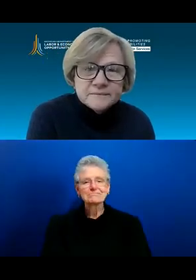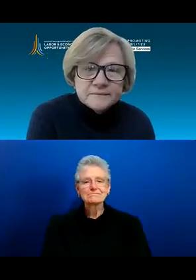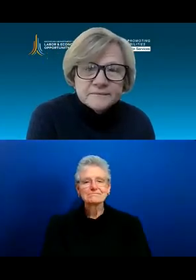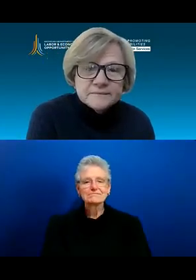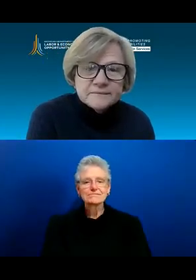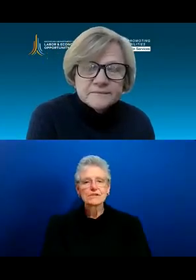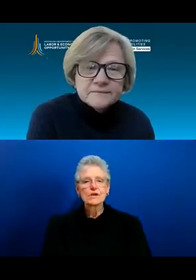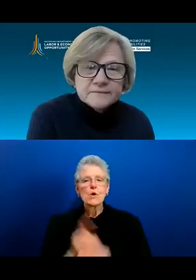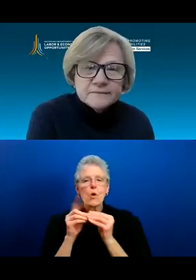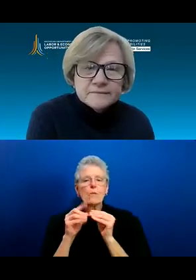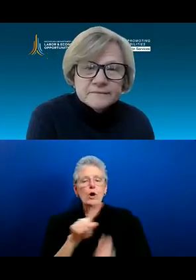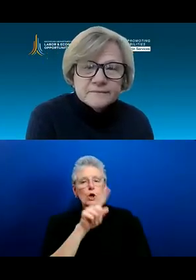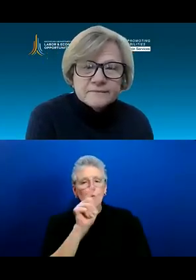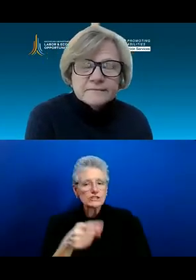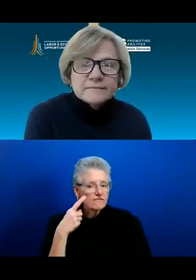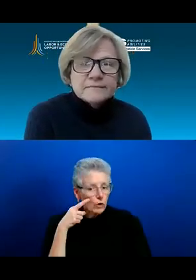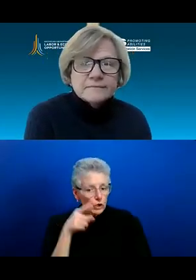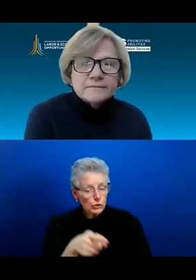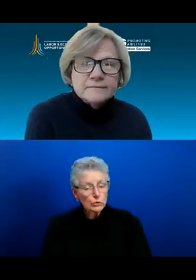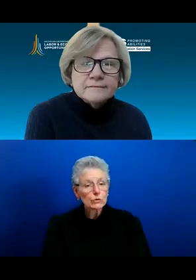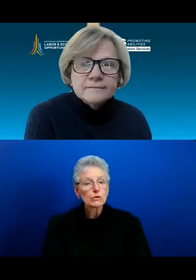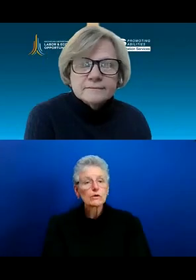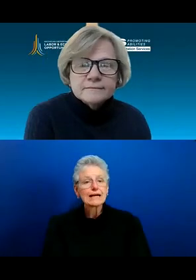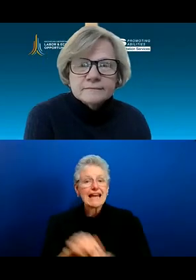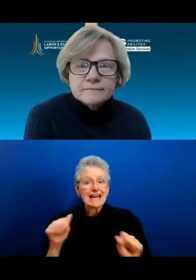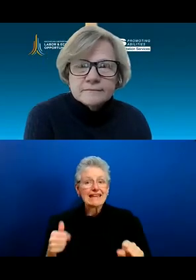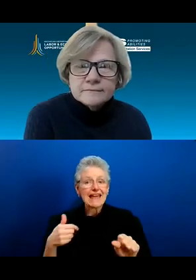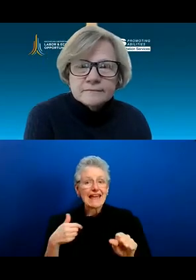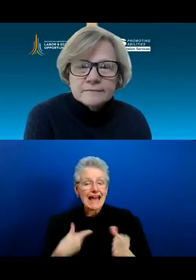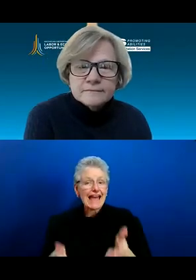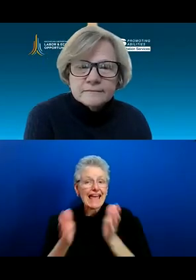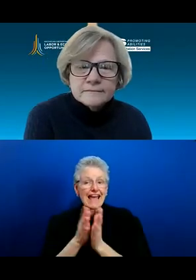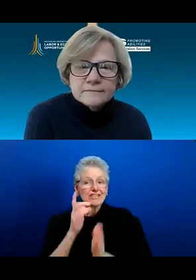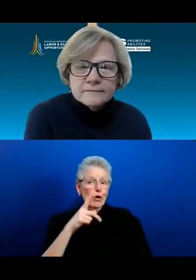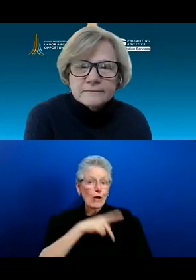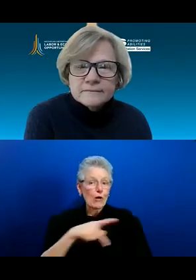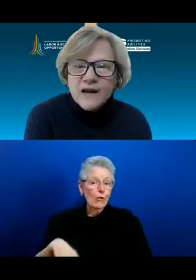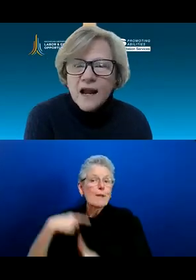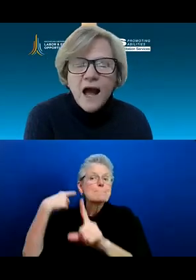And one other question here is, can I request the PowerPoint and the audio?